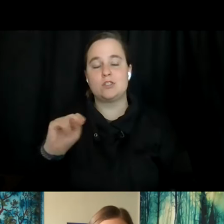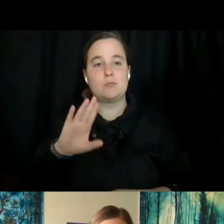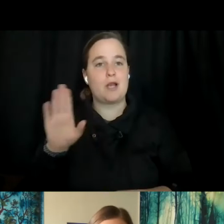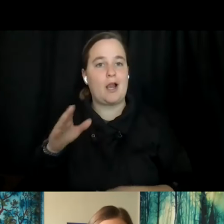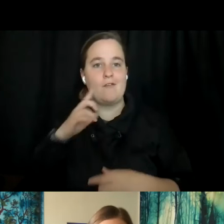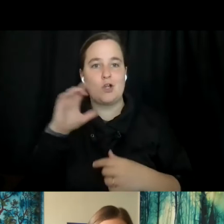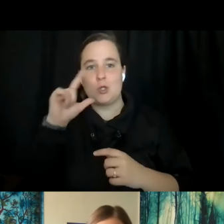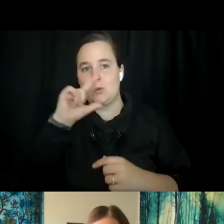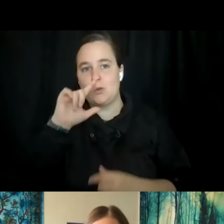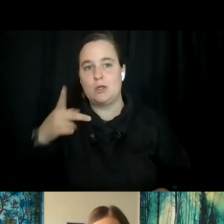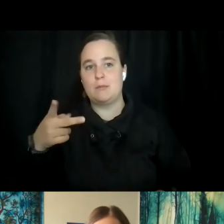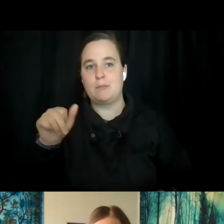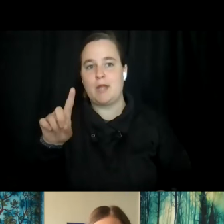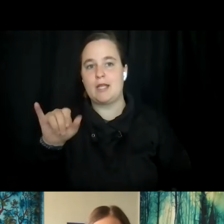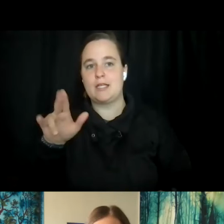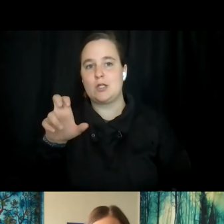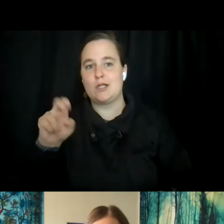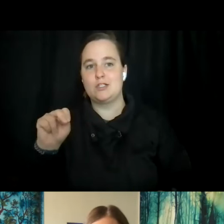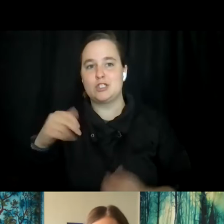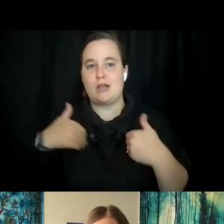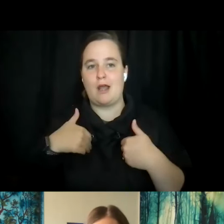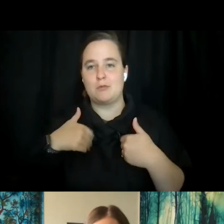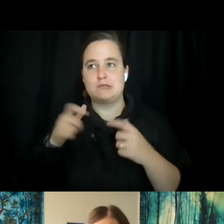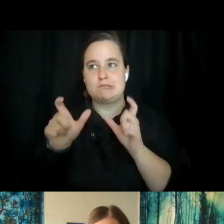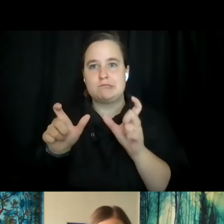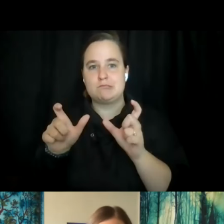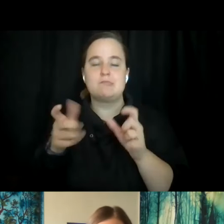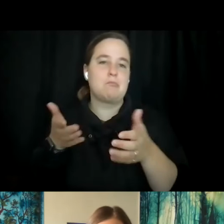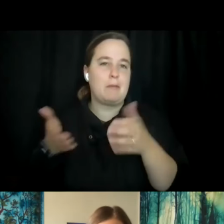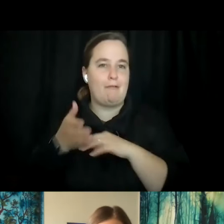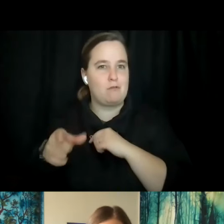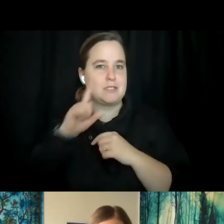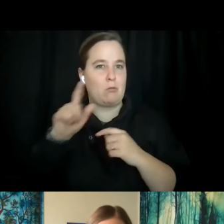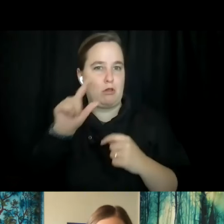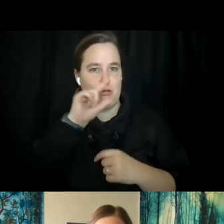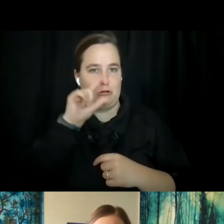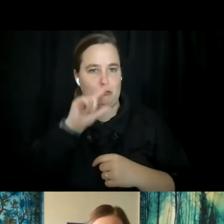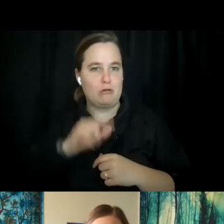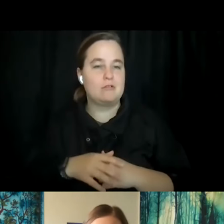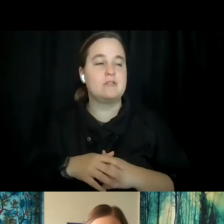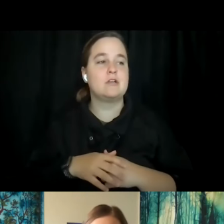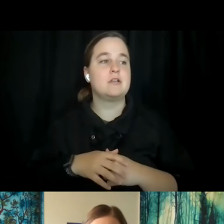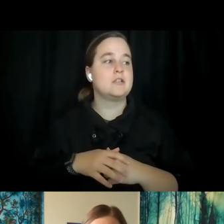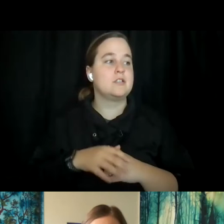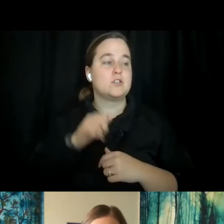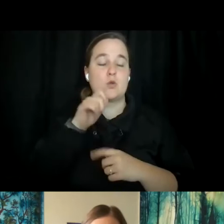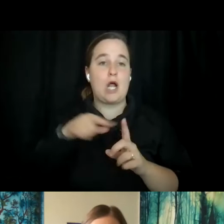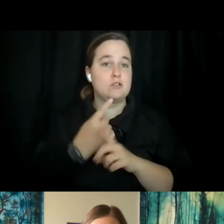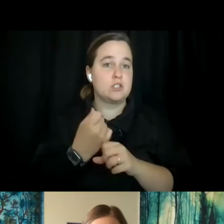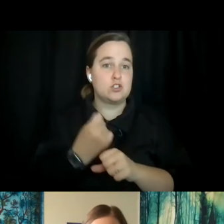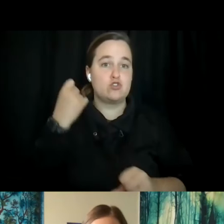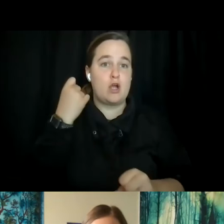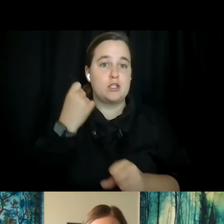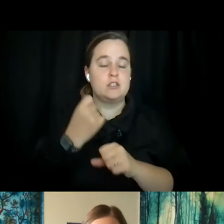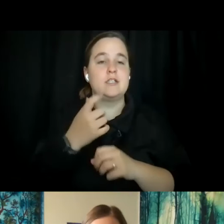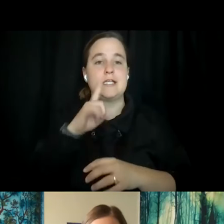pandiculation animals. Maybe I will after this. But anyhow, so it's not stretching alone, it's stretching and